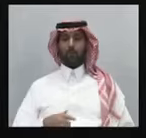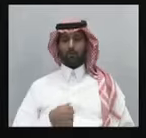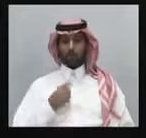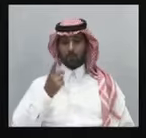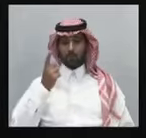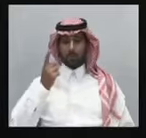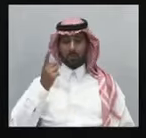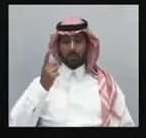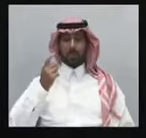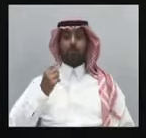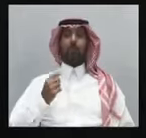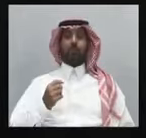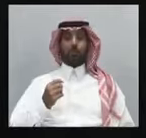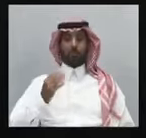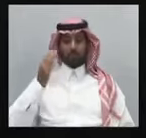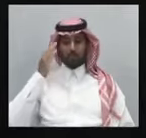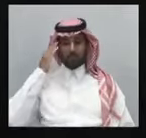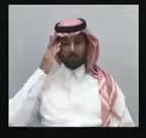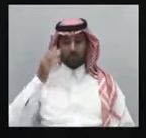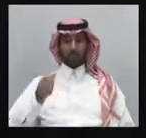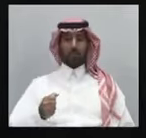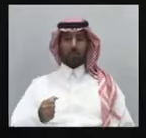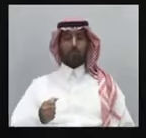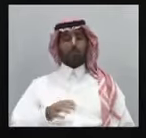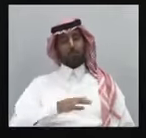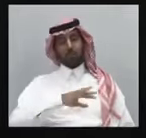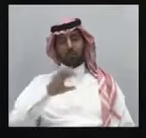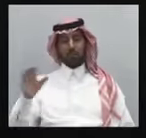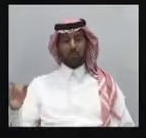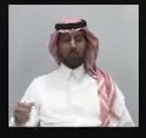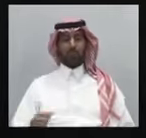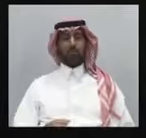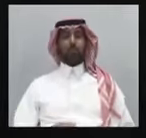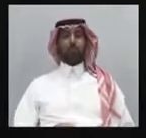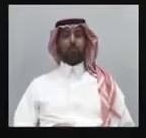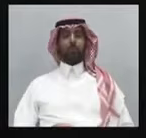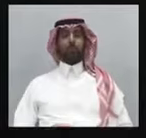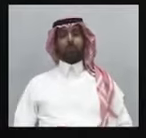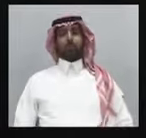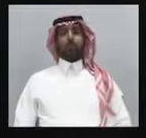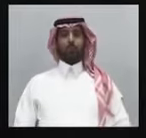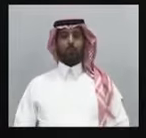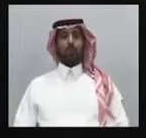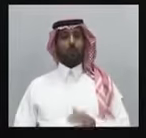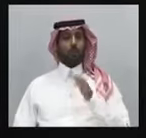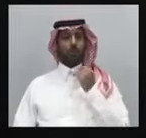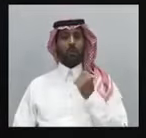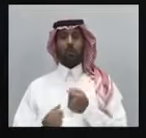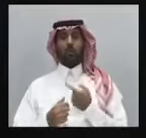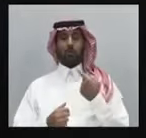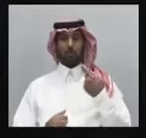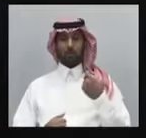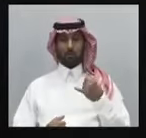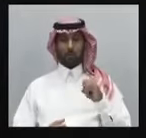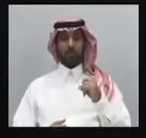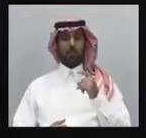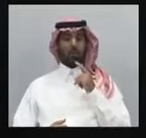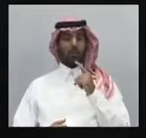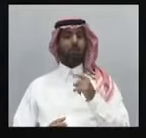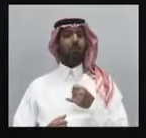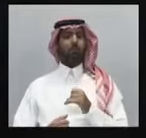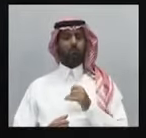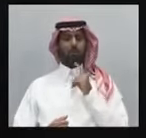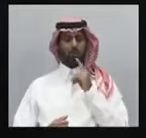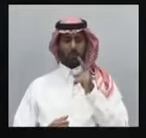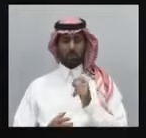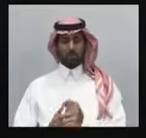time. Assalamu alaikum wa rahmatullah. Hello everyone and welcome to your English class. I hope you all doing well and enjoying